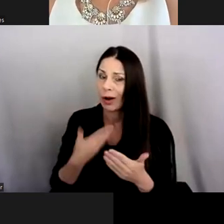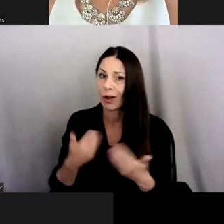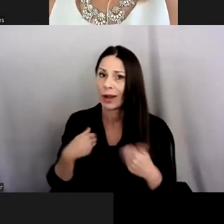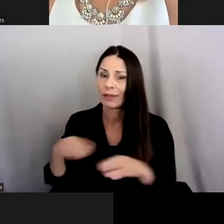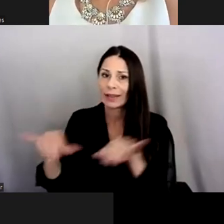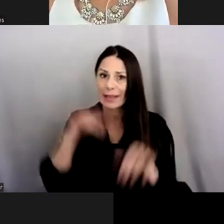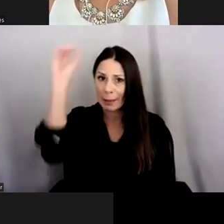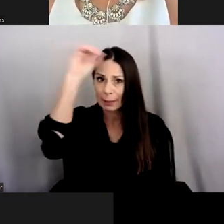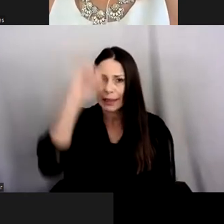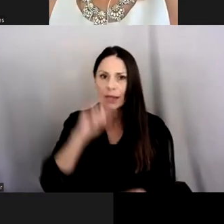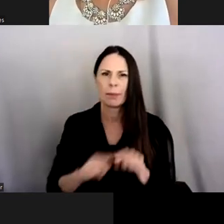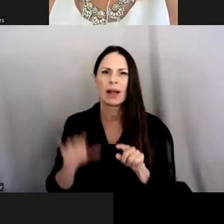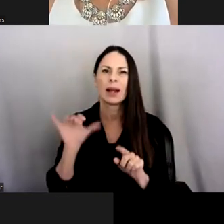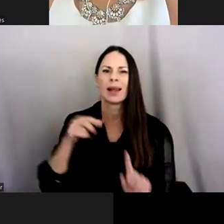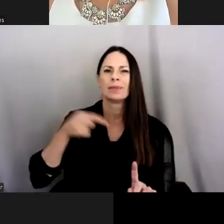mandatory,